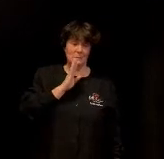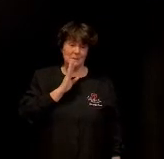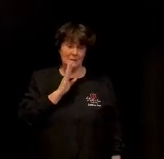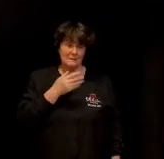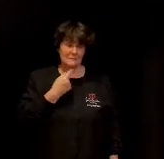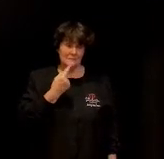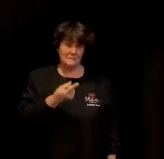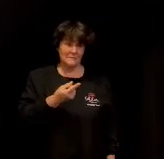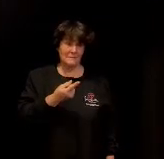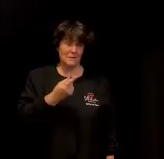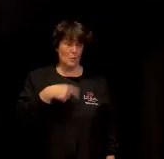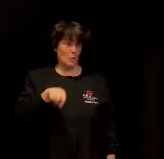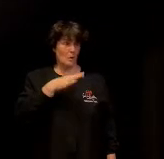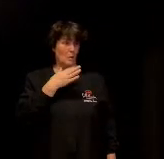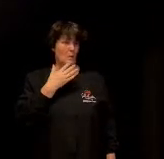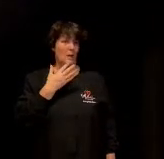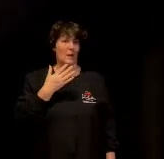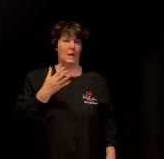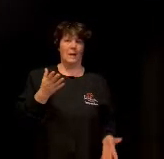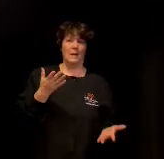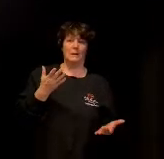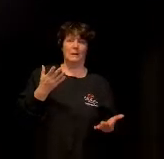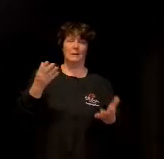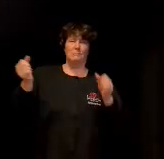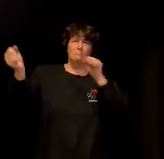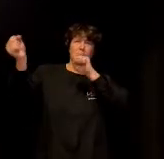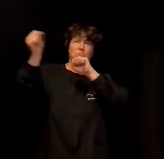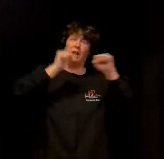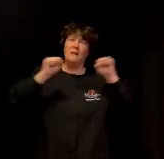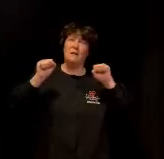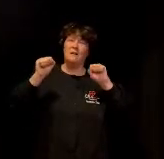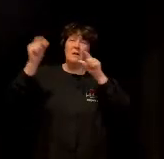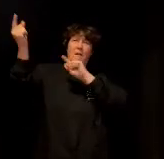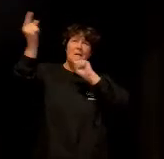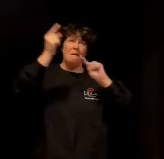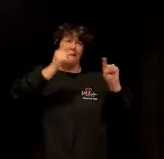We're waiting, man, for thunder and lightning. And